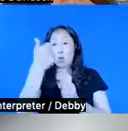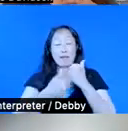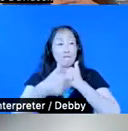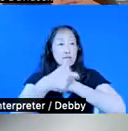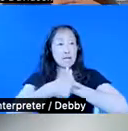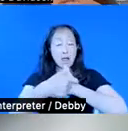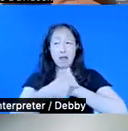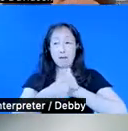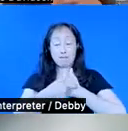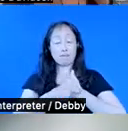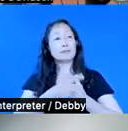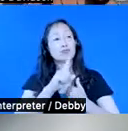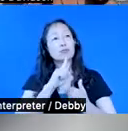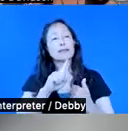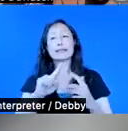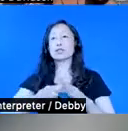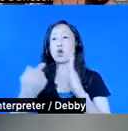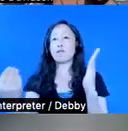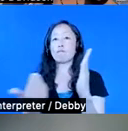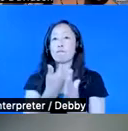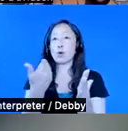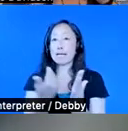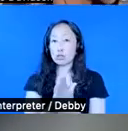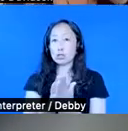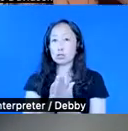that moment, okay?